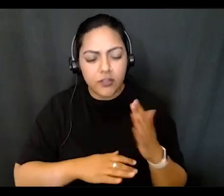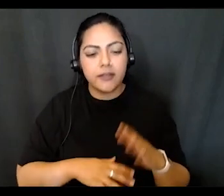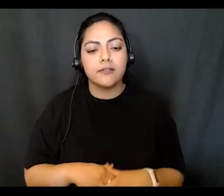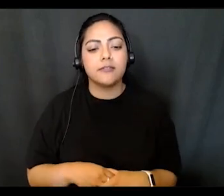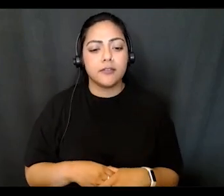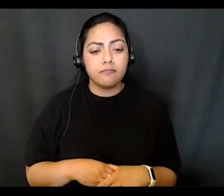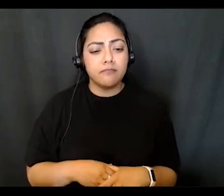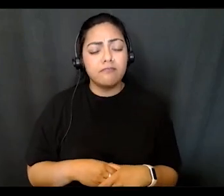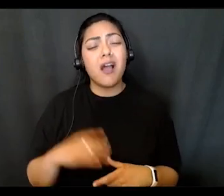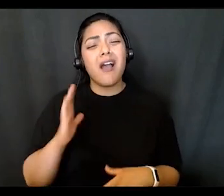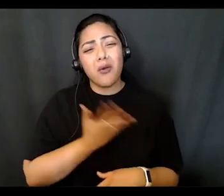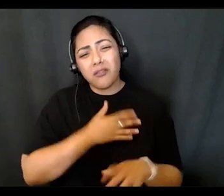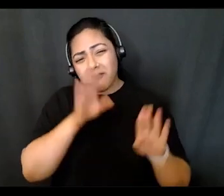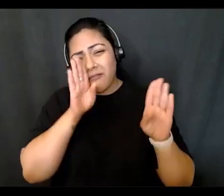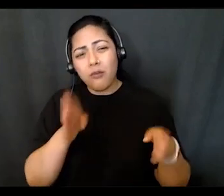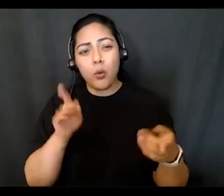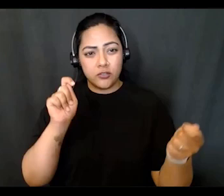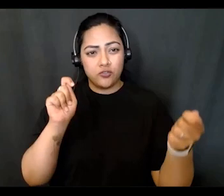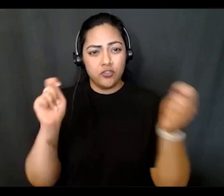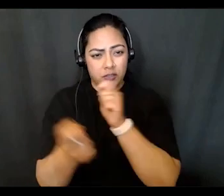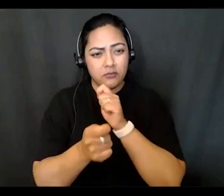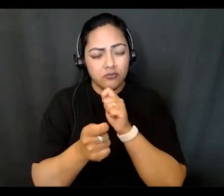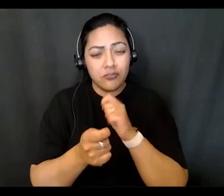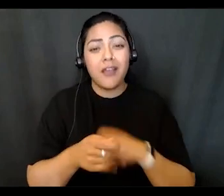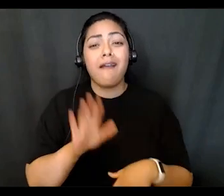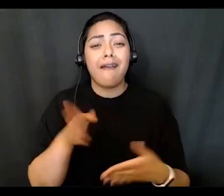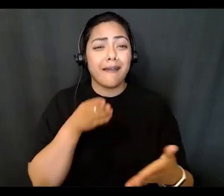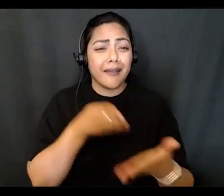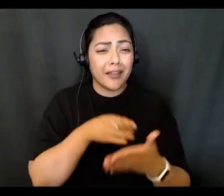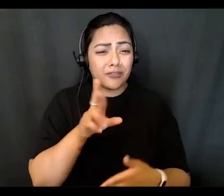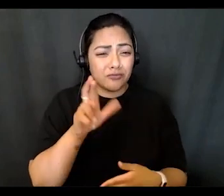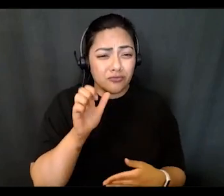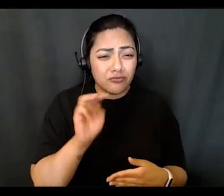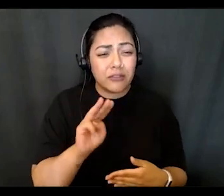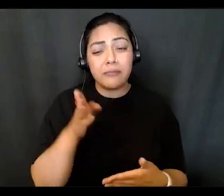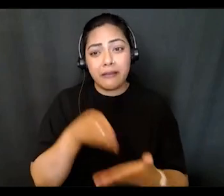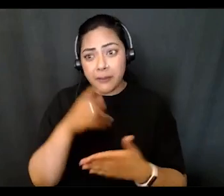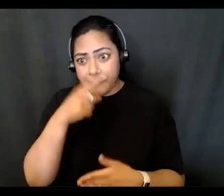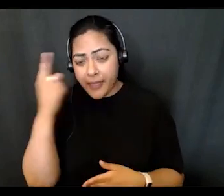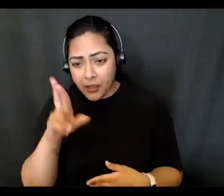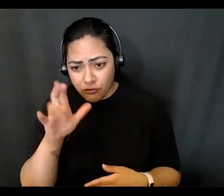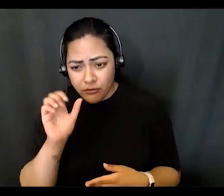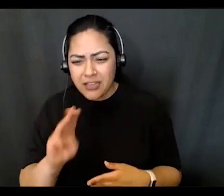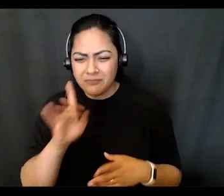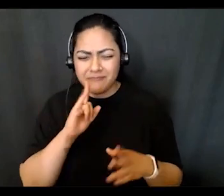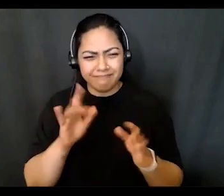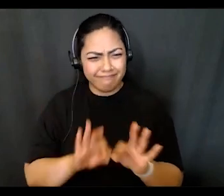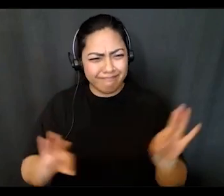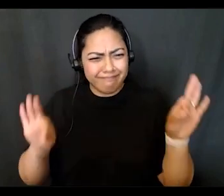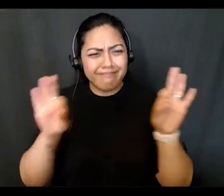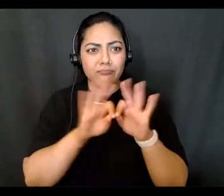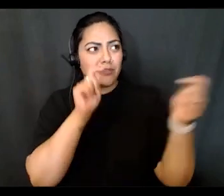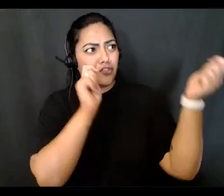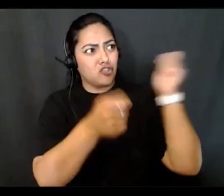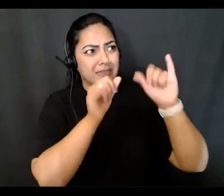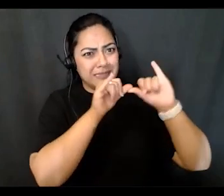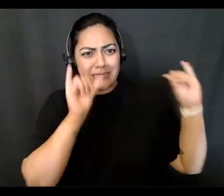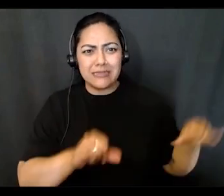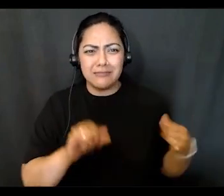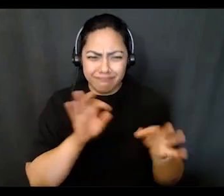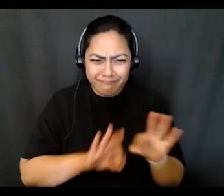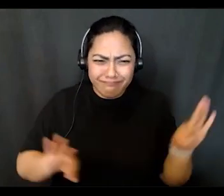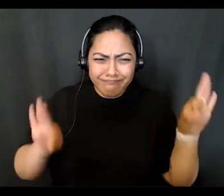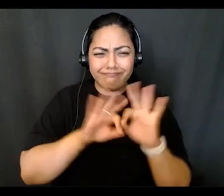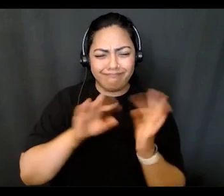change, anti-racism education is so essential as we think about changing our systems. So at BHEC, we're also actively involved